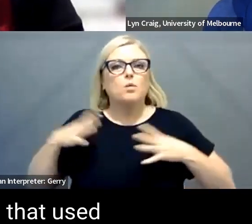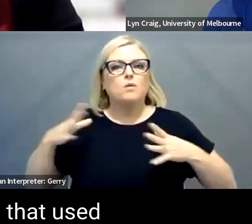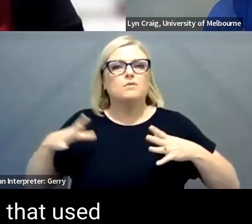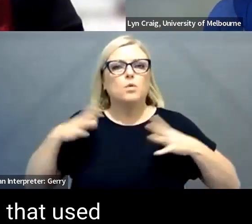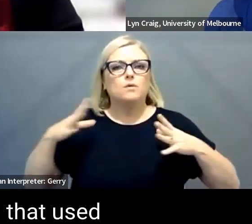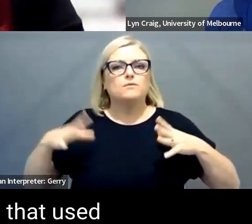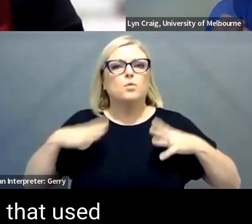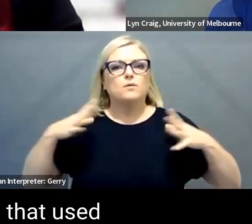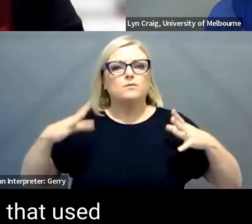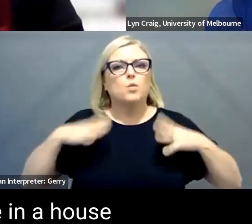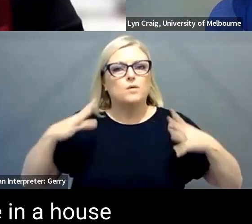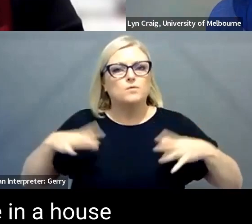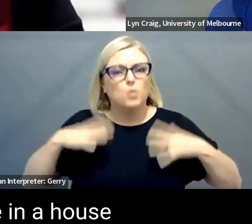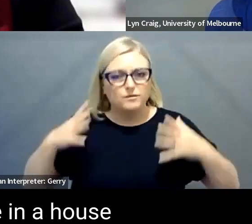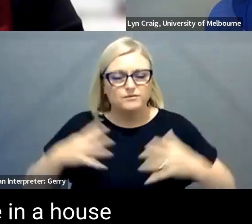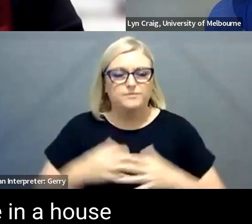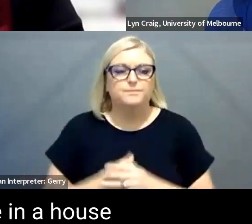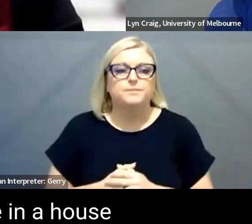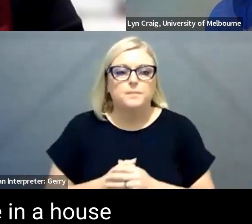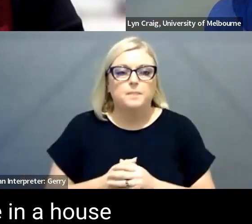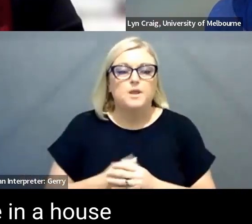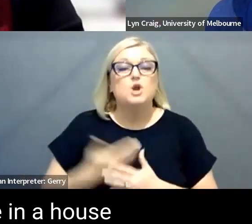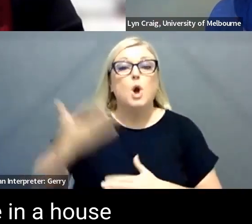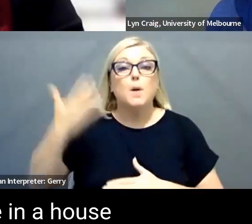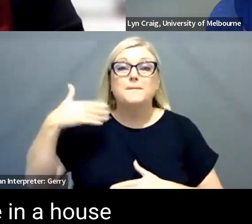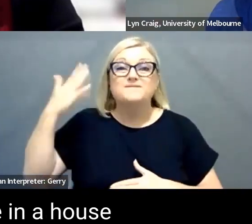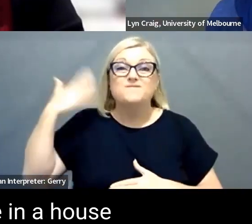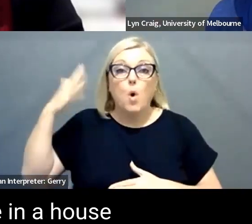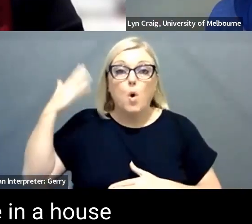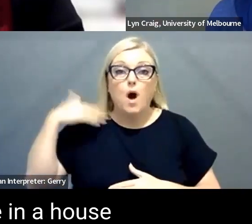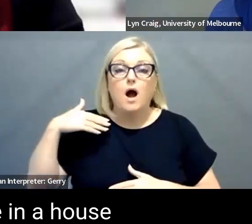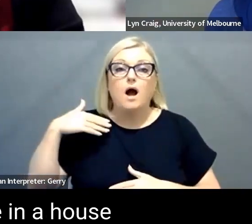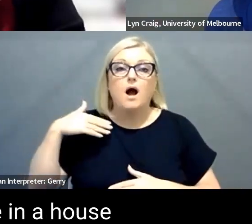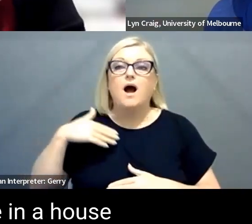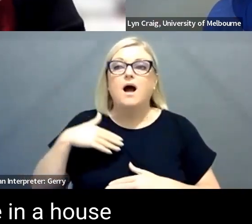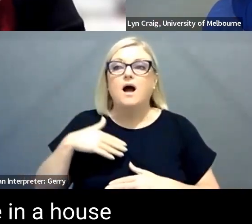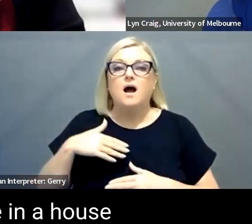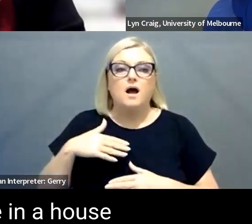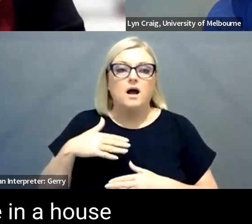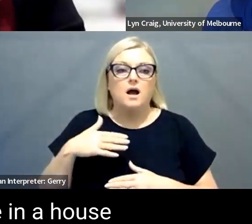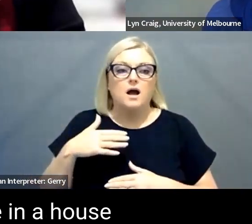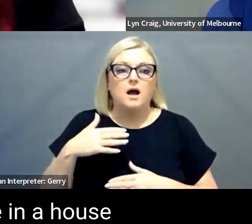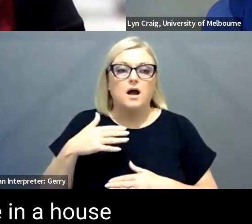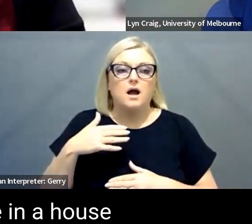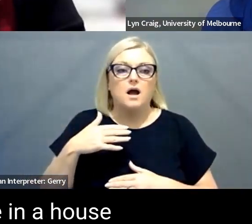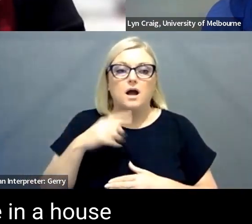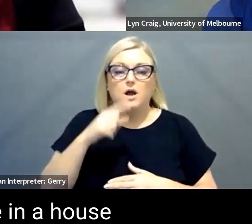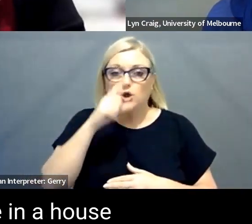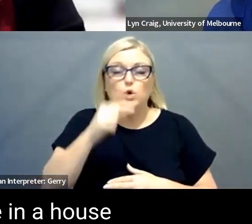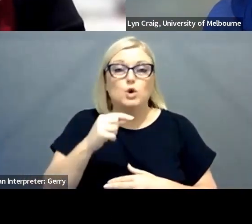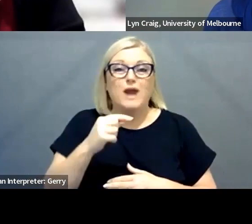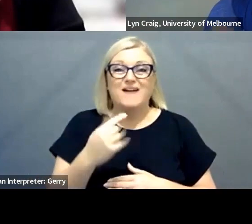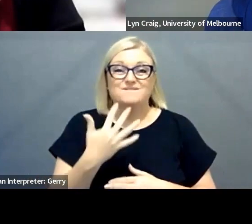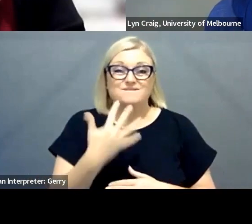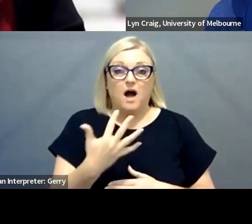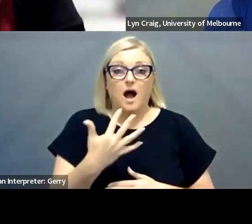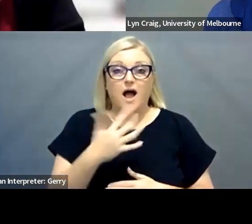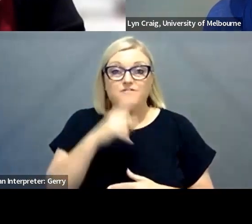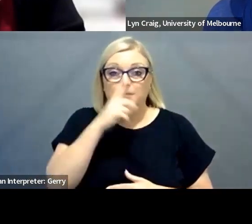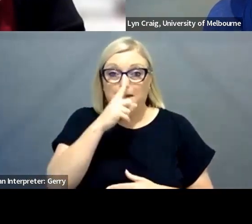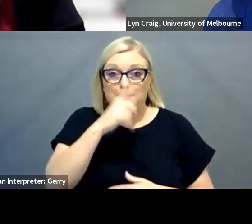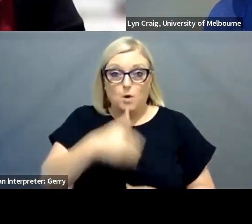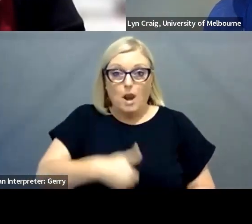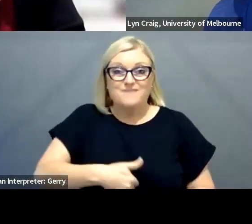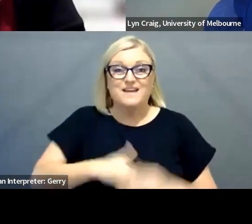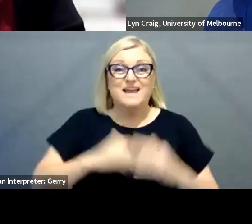be possible, like living, 5 people in the Harvester judgment, living on one income from the male